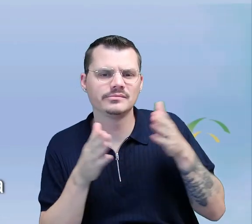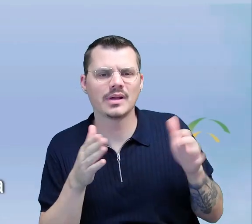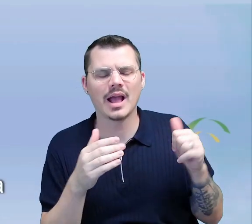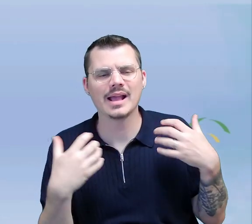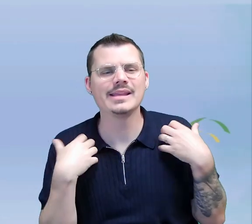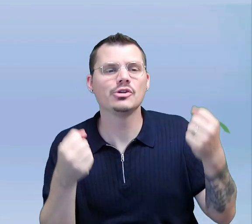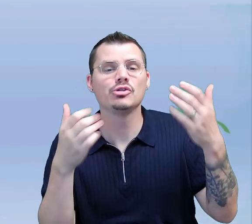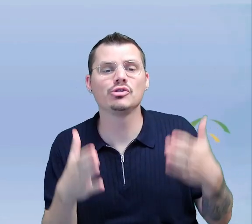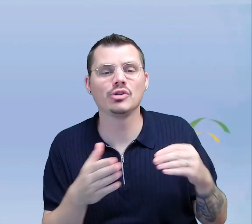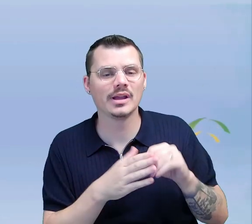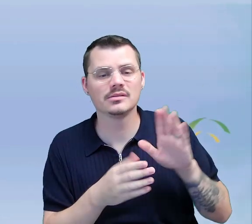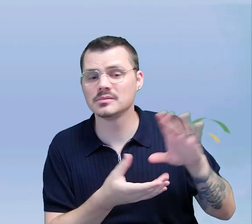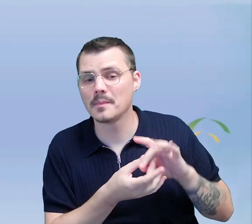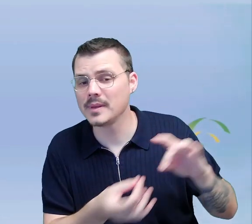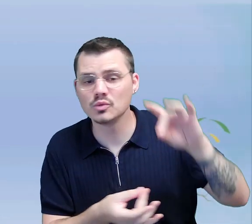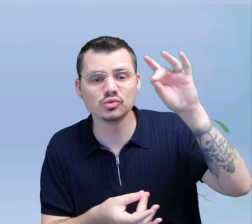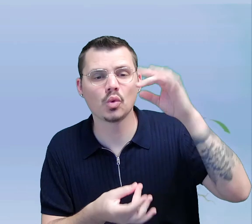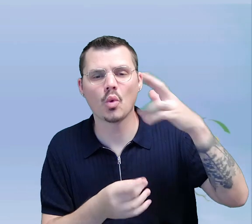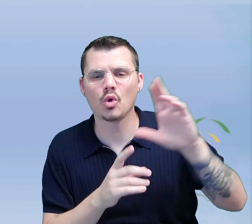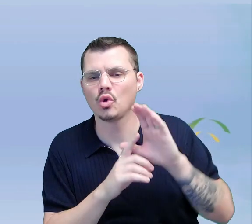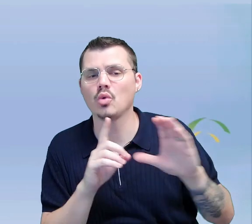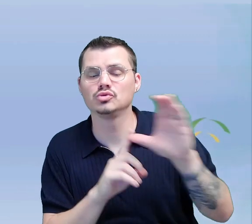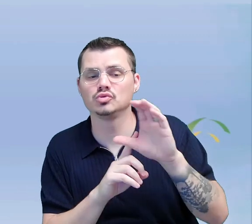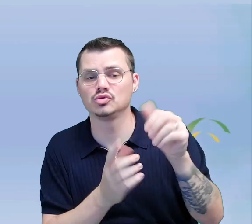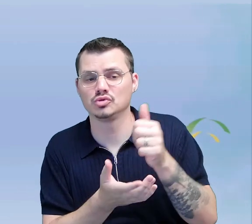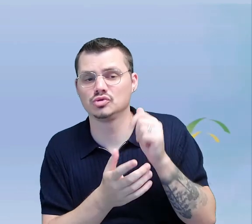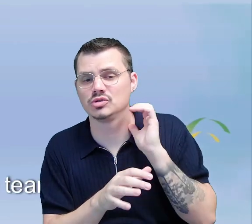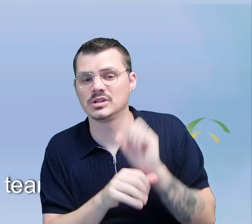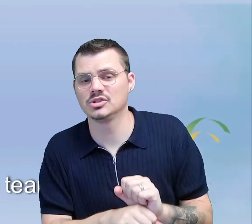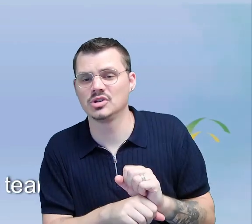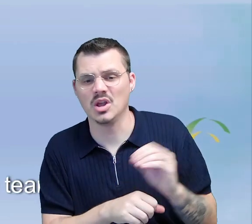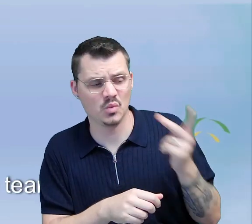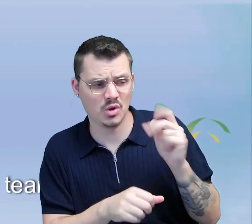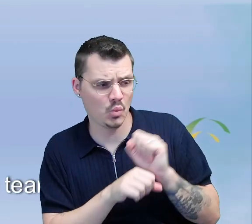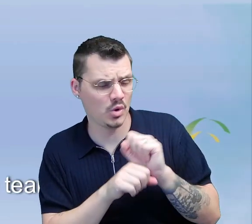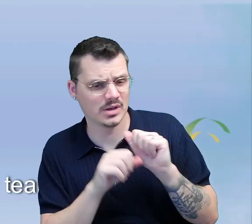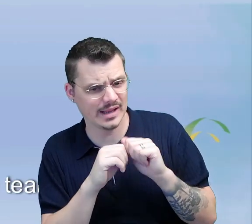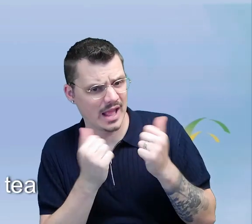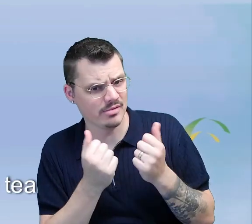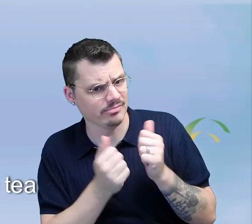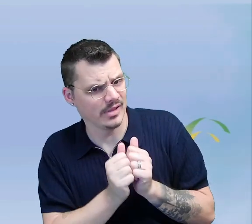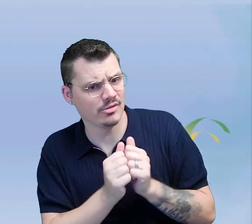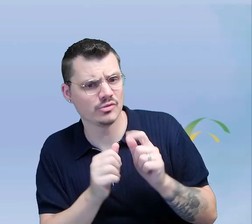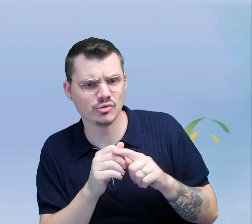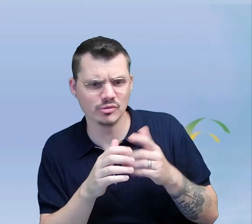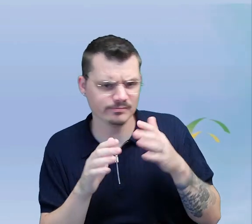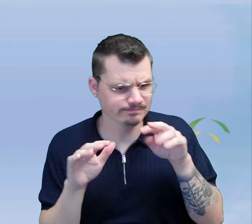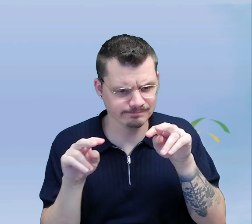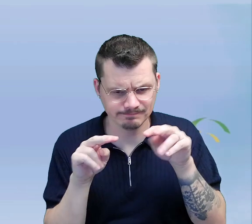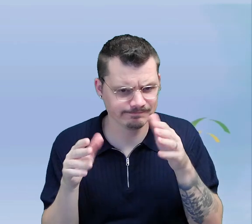a healer in a different spiritual or cultural tradition, and we just worked together to double team the